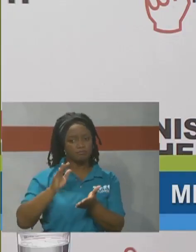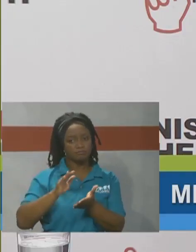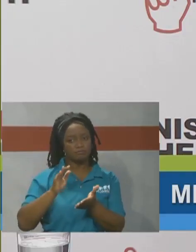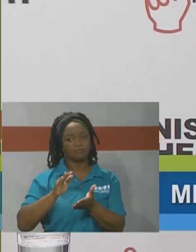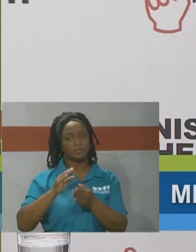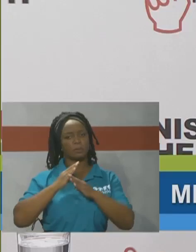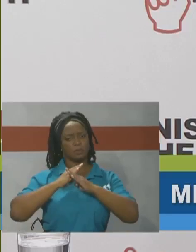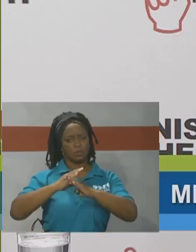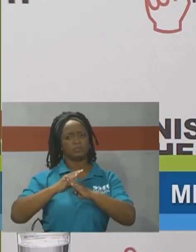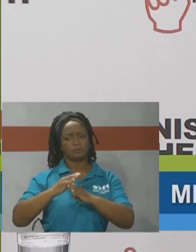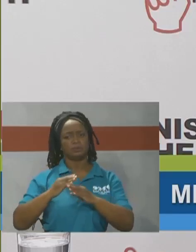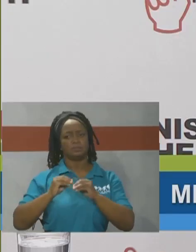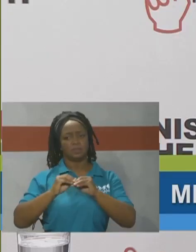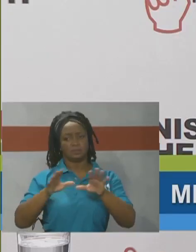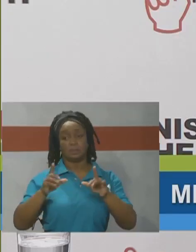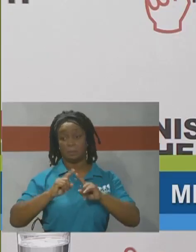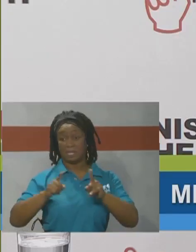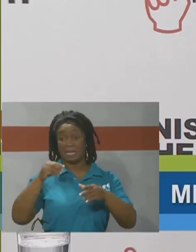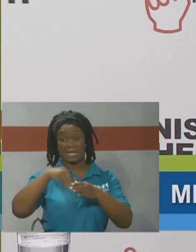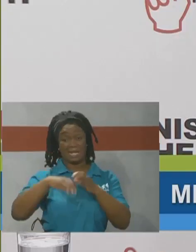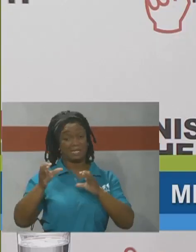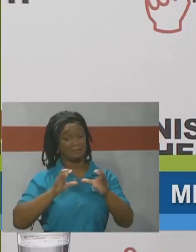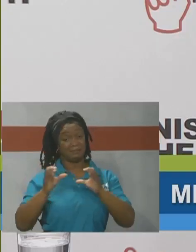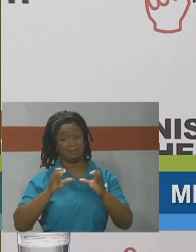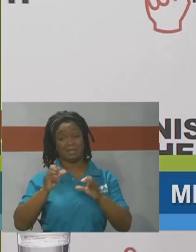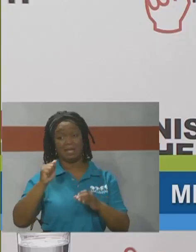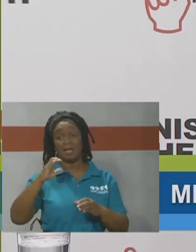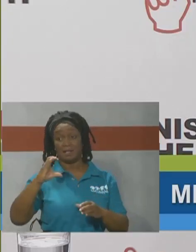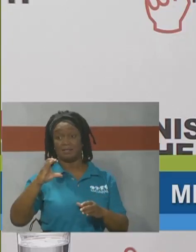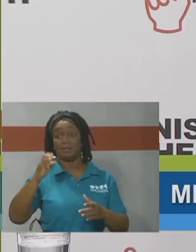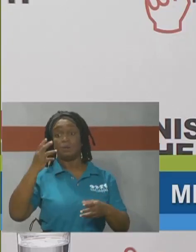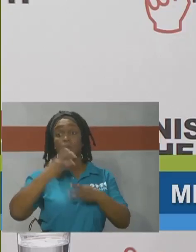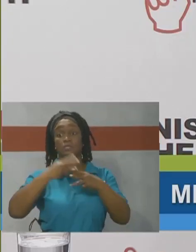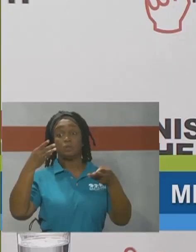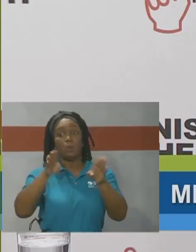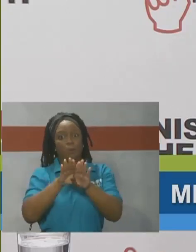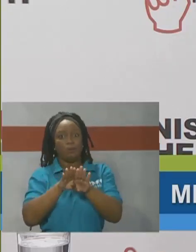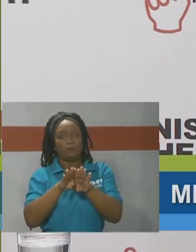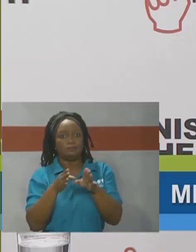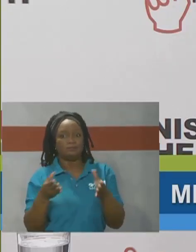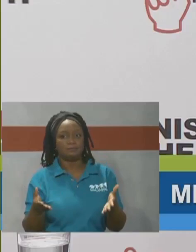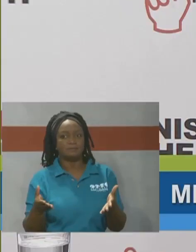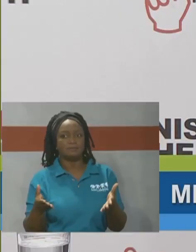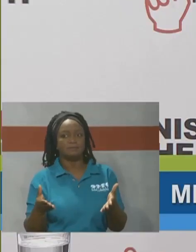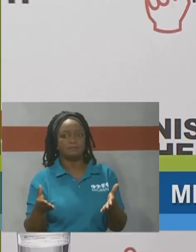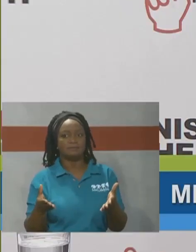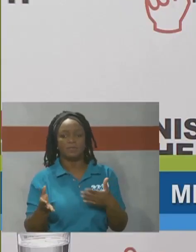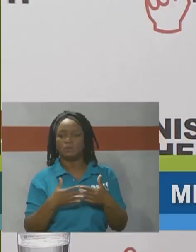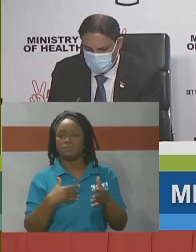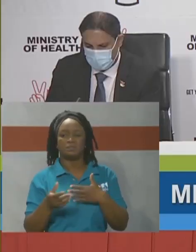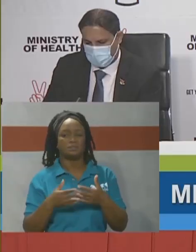available in an air-conditioned car, whether it's public or private. Thank you very much.